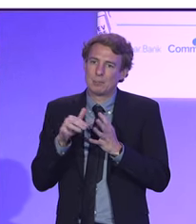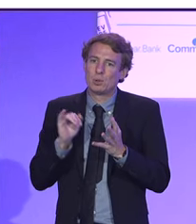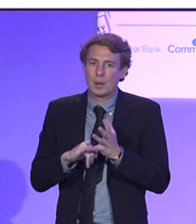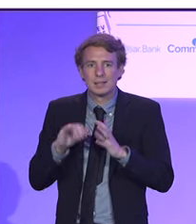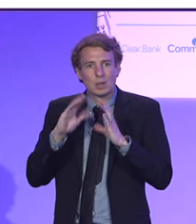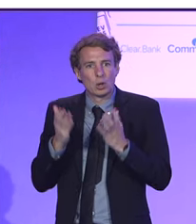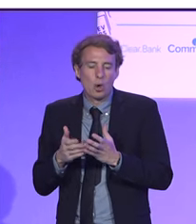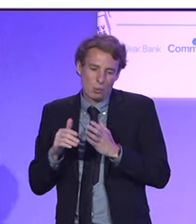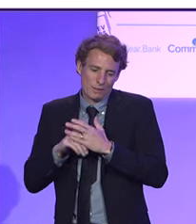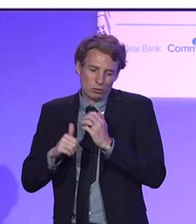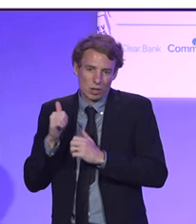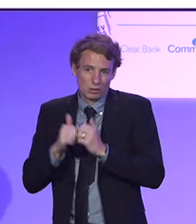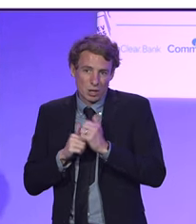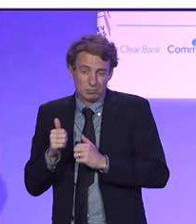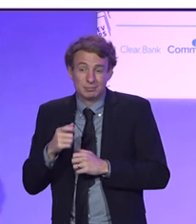use.